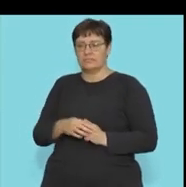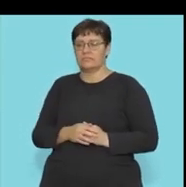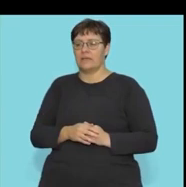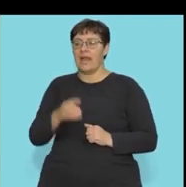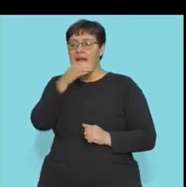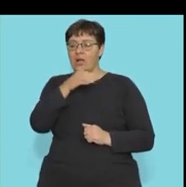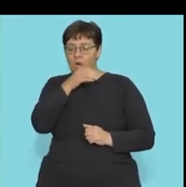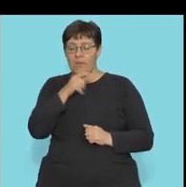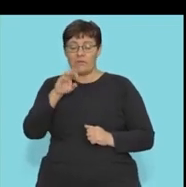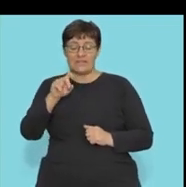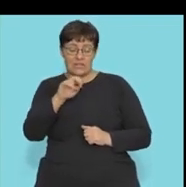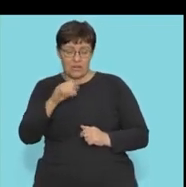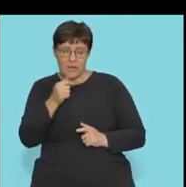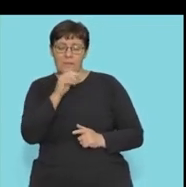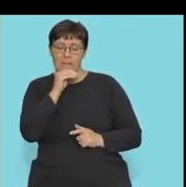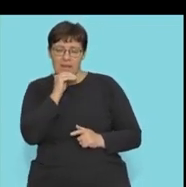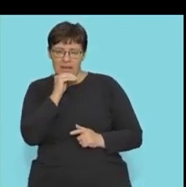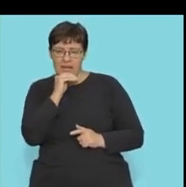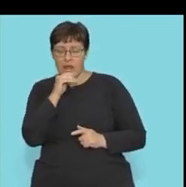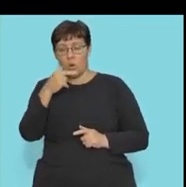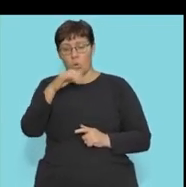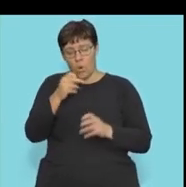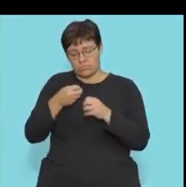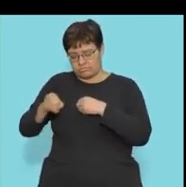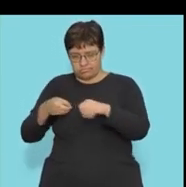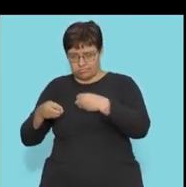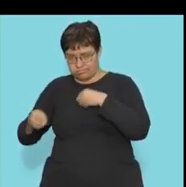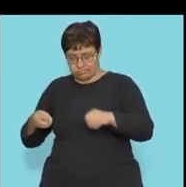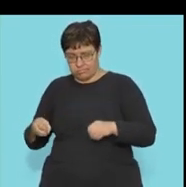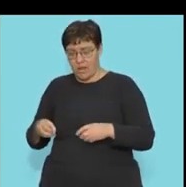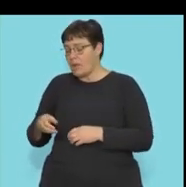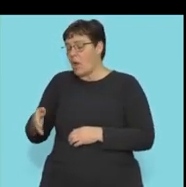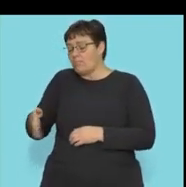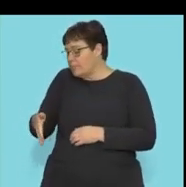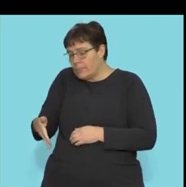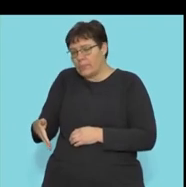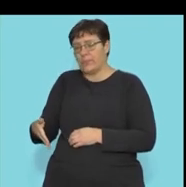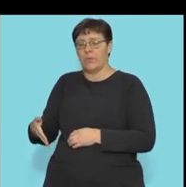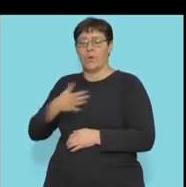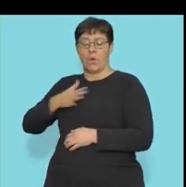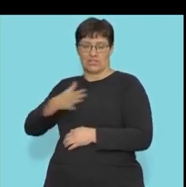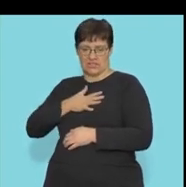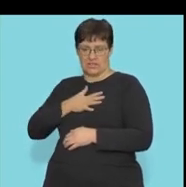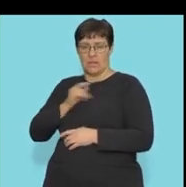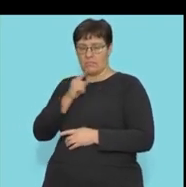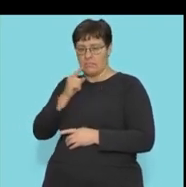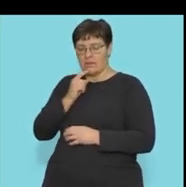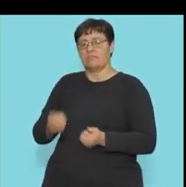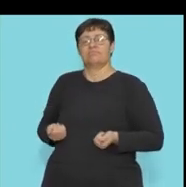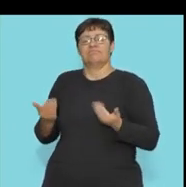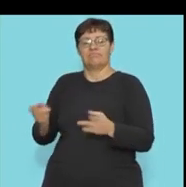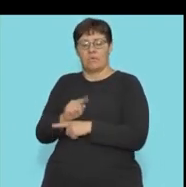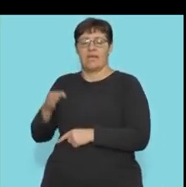Alcoholic fermentation is the breaking down of glucose in the absence of oxygen to give rise